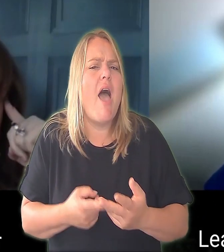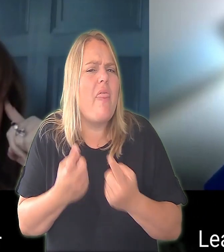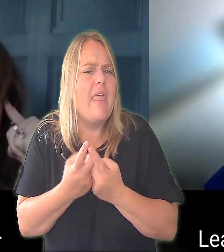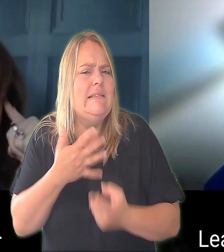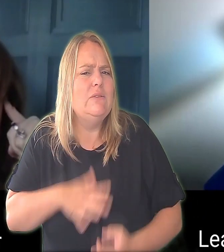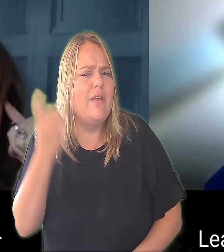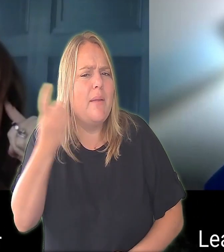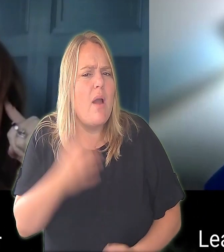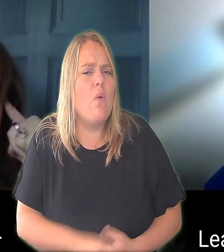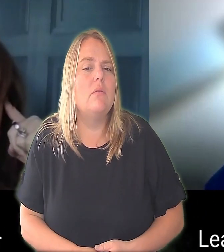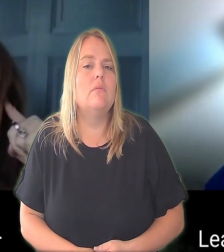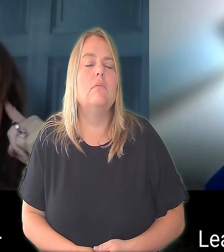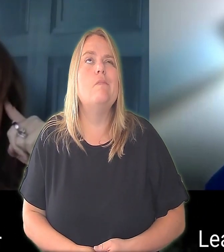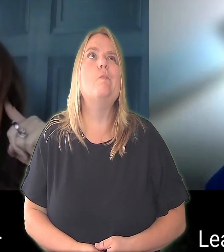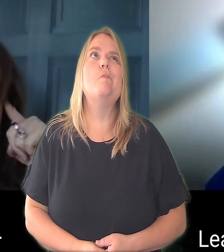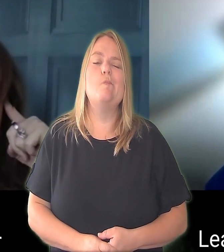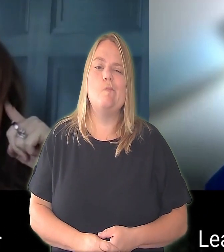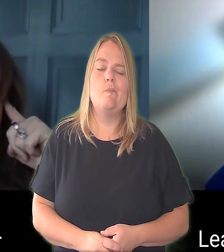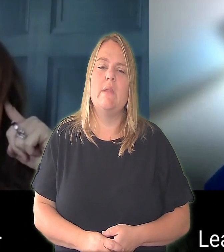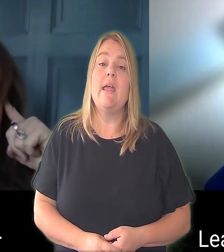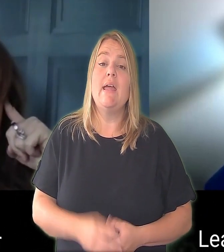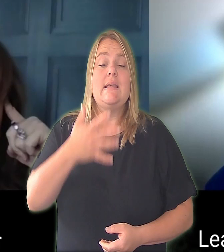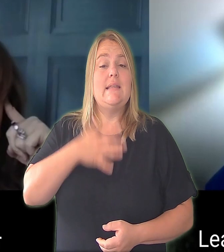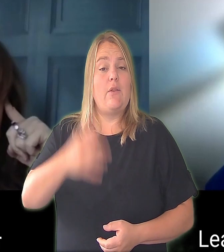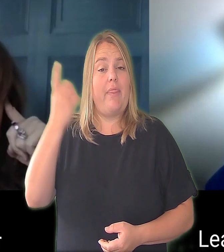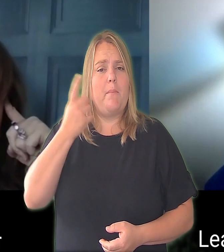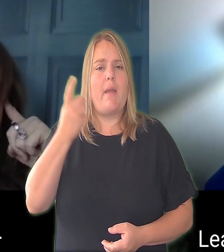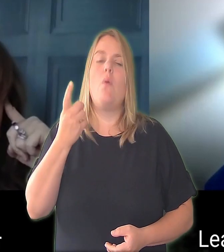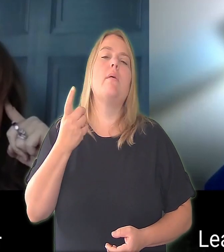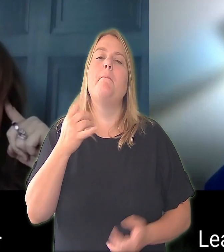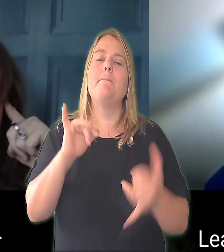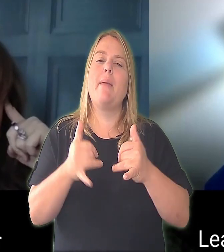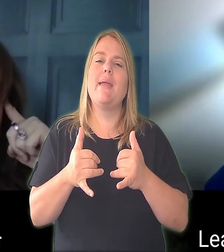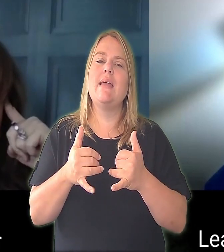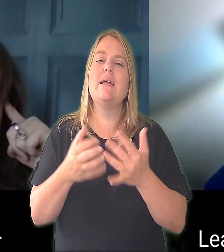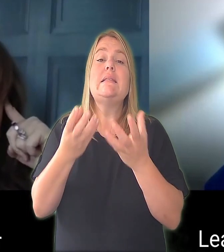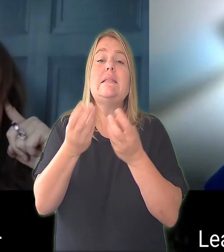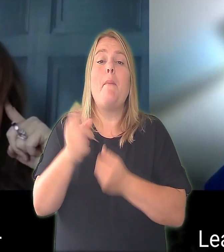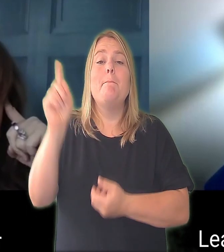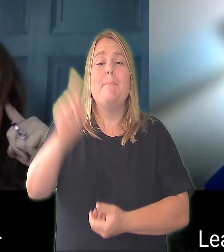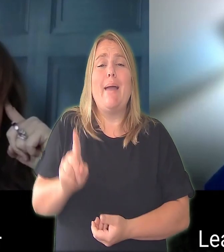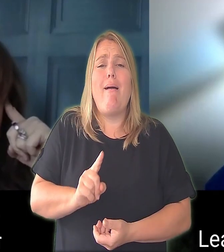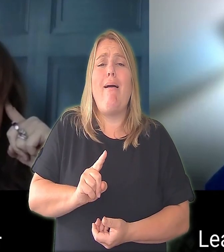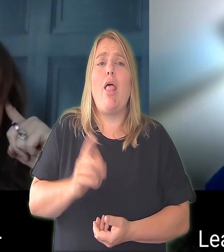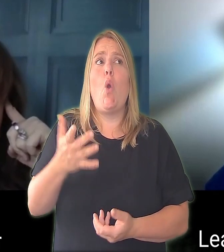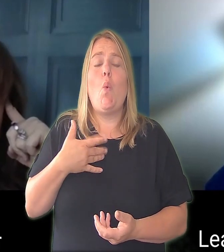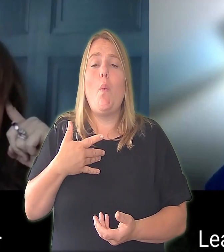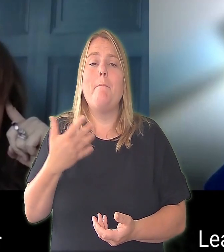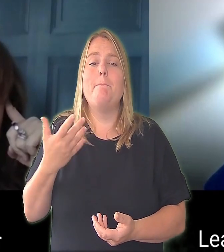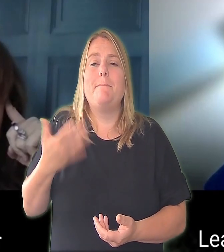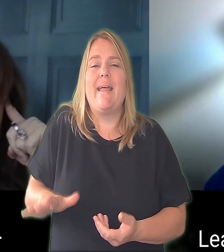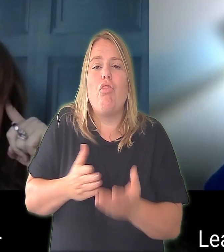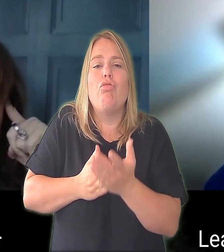to consider is that there are seats where it's easy to exit. For some survivors of abuse or those who've experienced post-traumatic stress